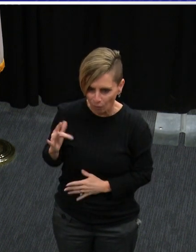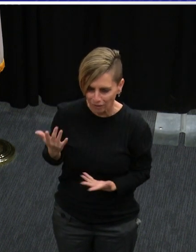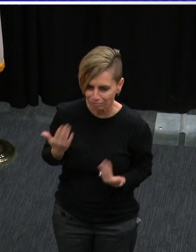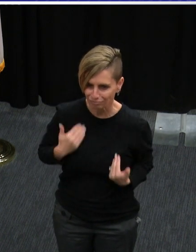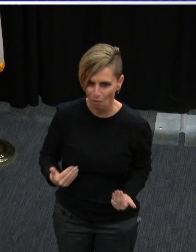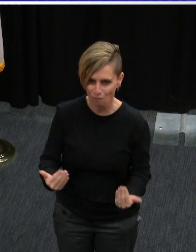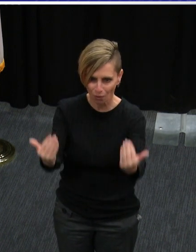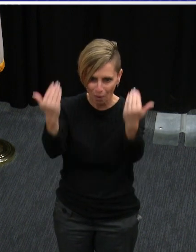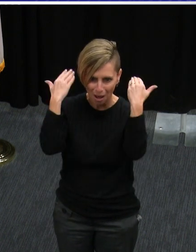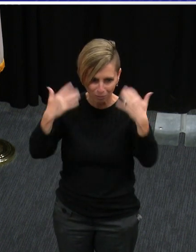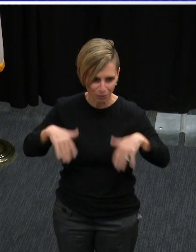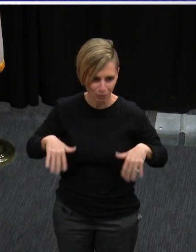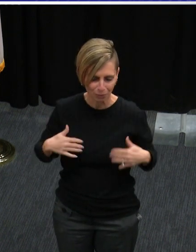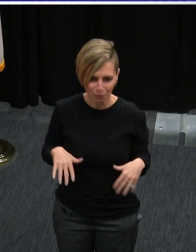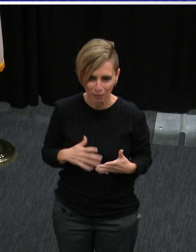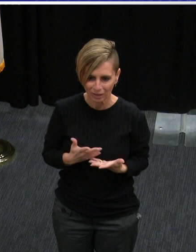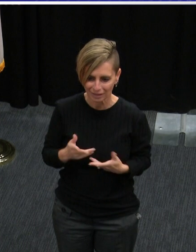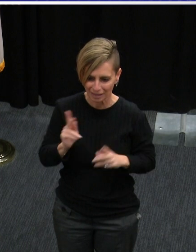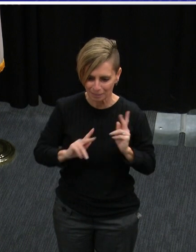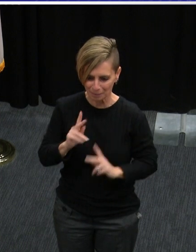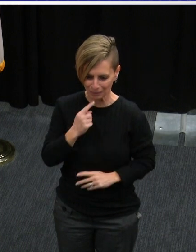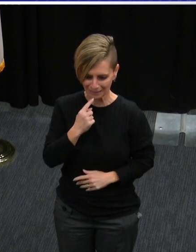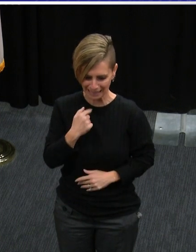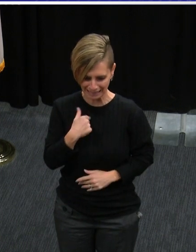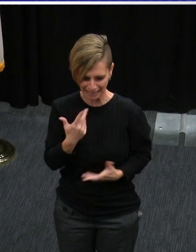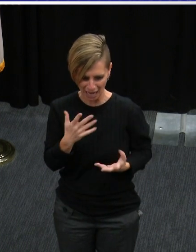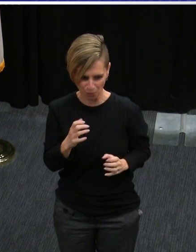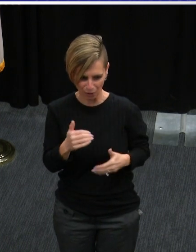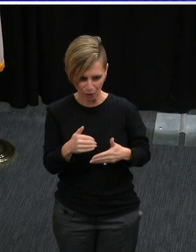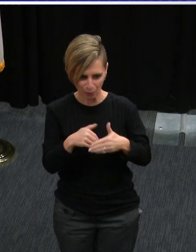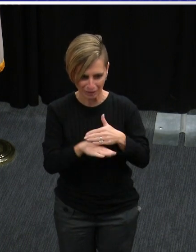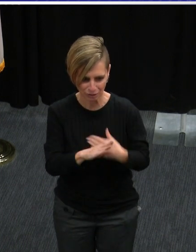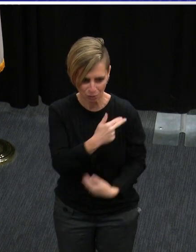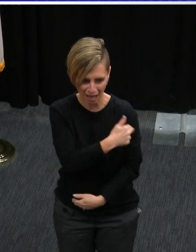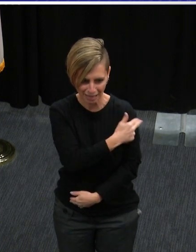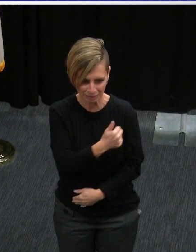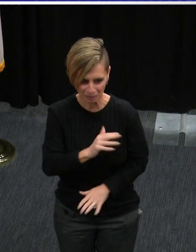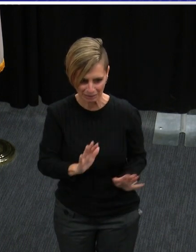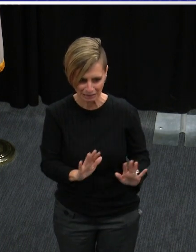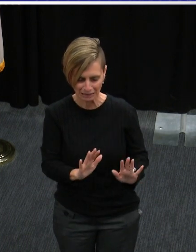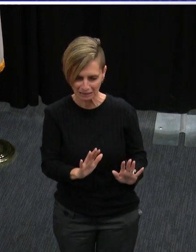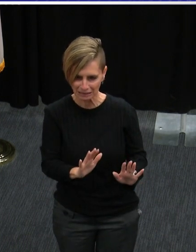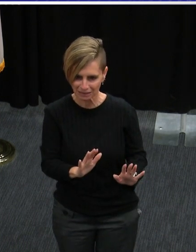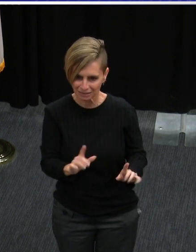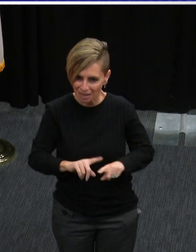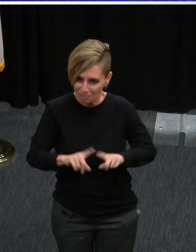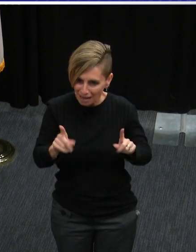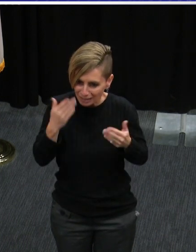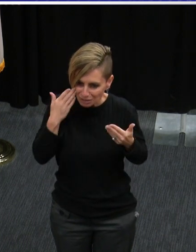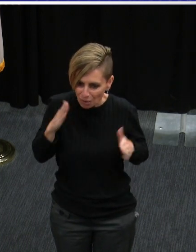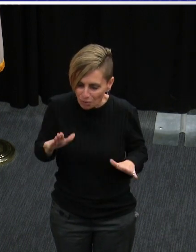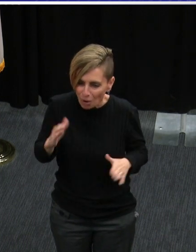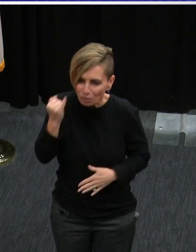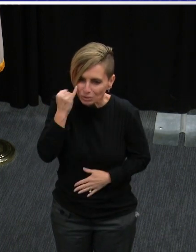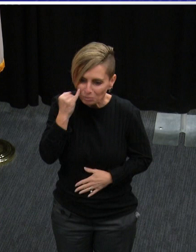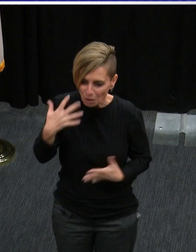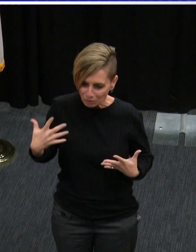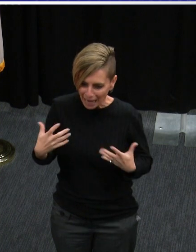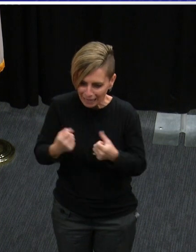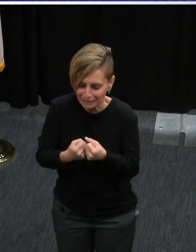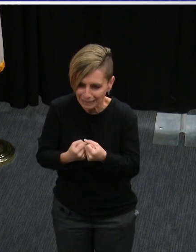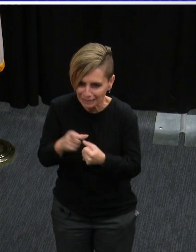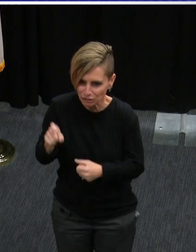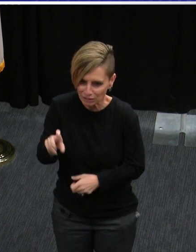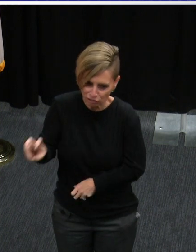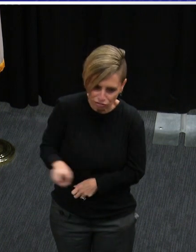really want to go to the hospital, or I don't need to go to the hospital. But you don't know when you might need to, or you might have an accident and need to be transported to the